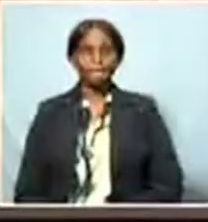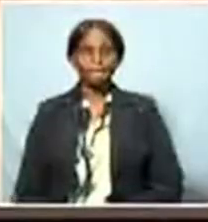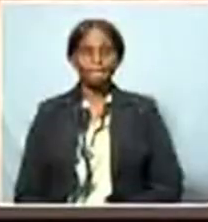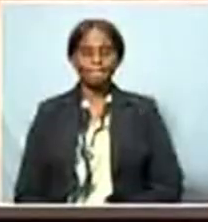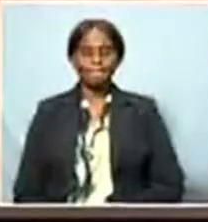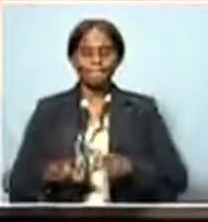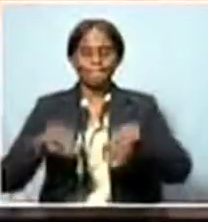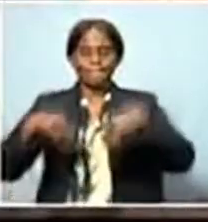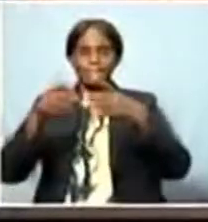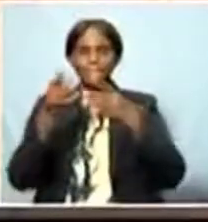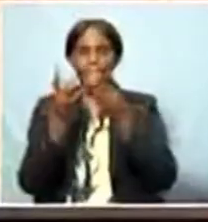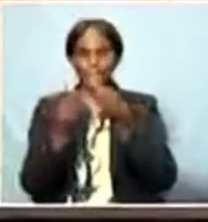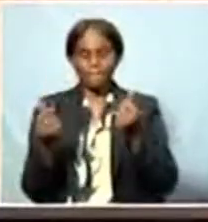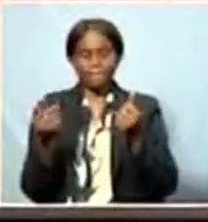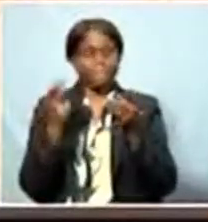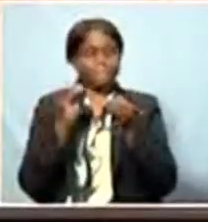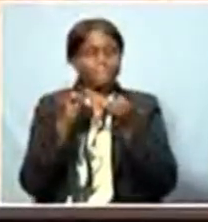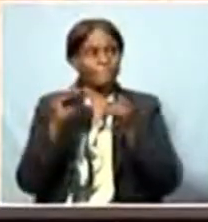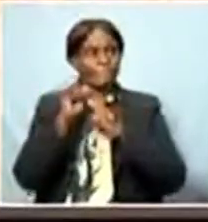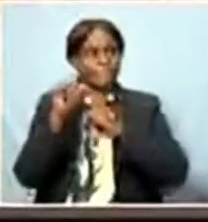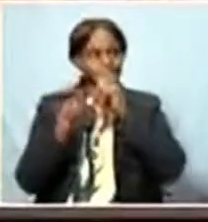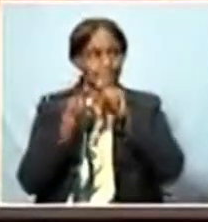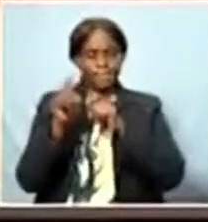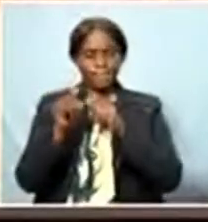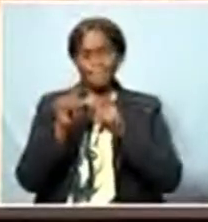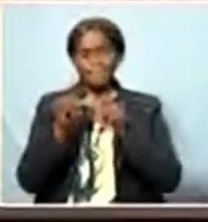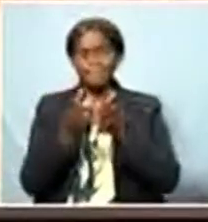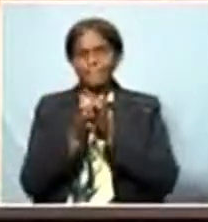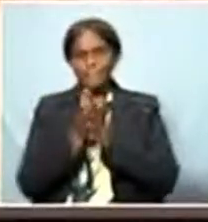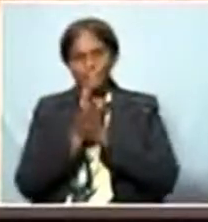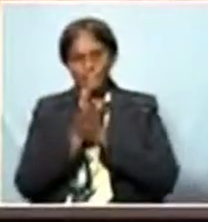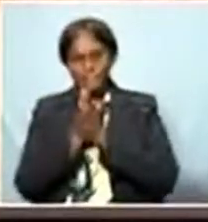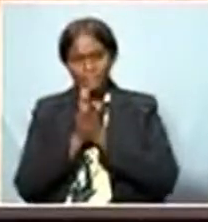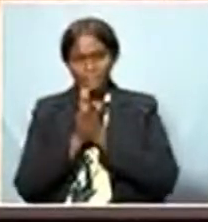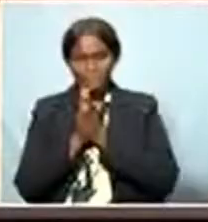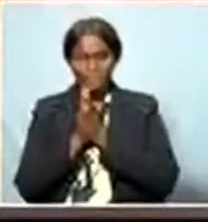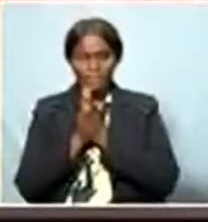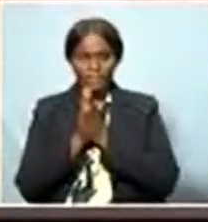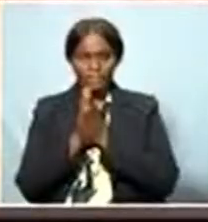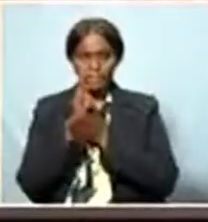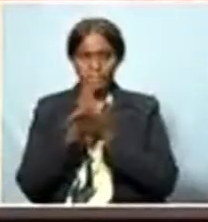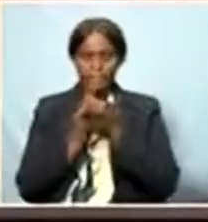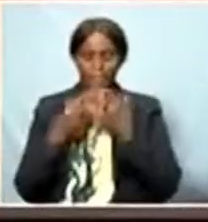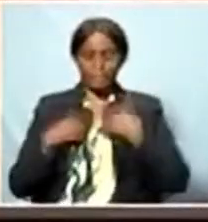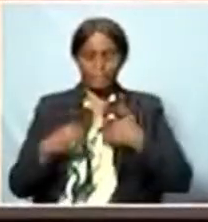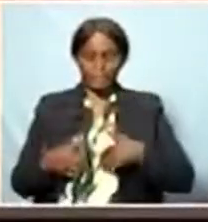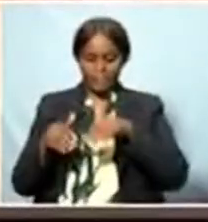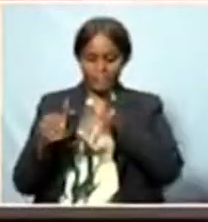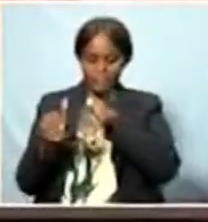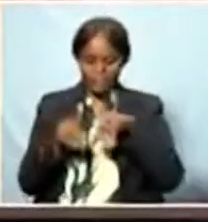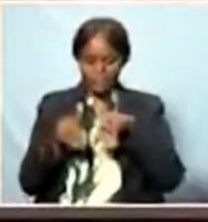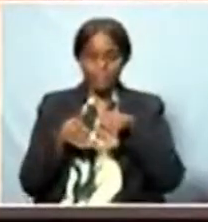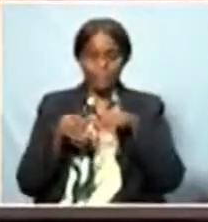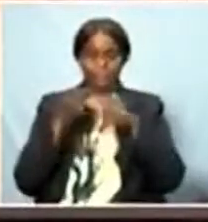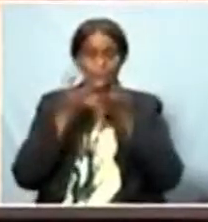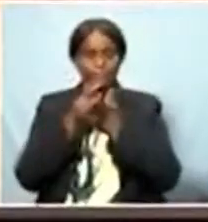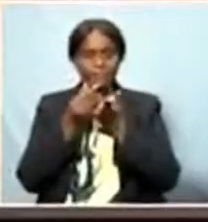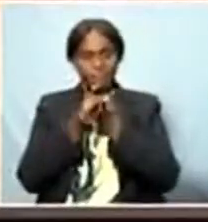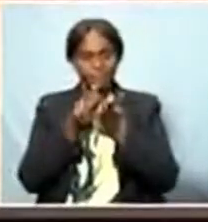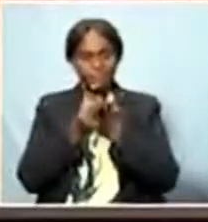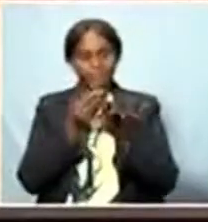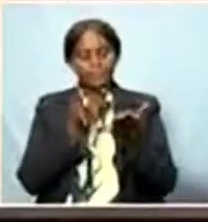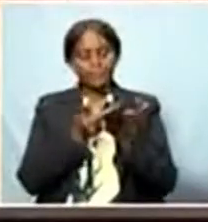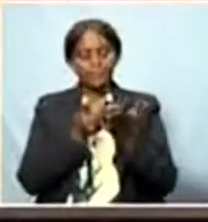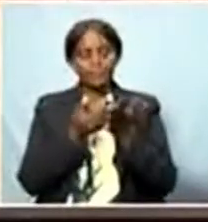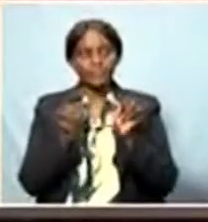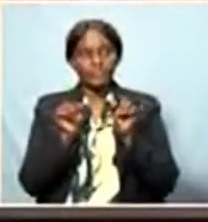more questions. You did gloss over the issue of somebody withdrawing a specific funding line,